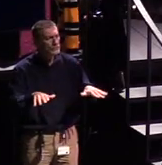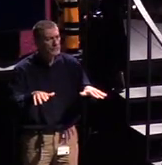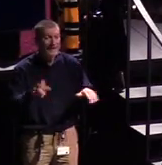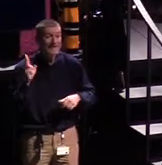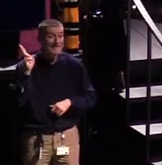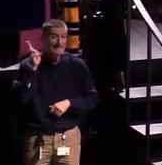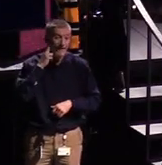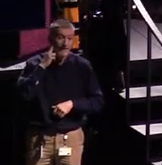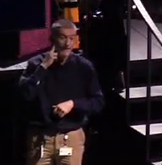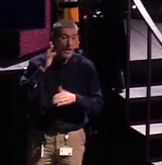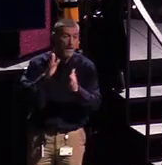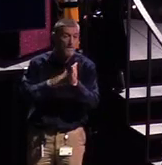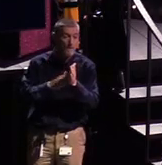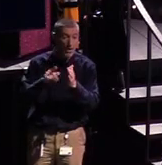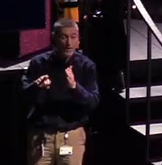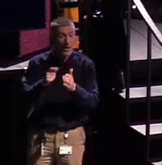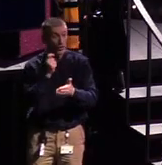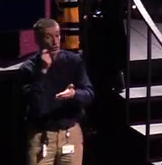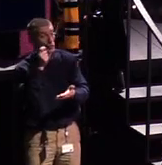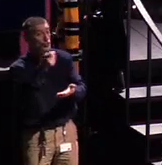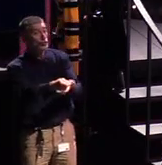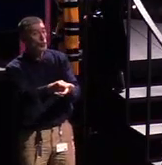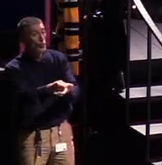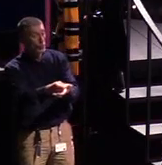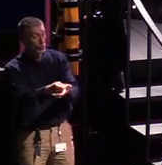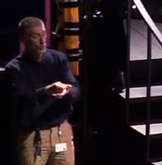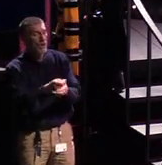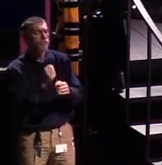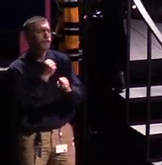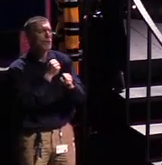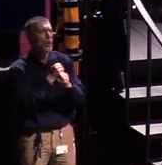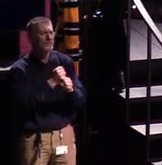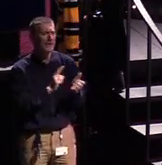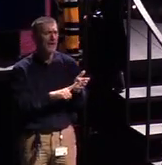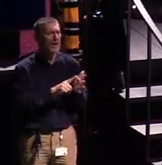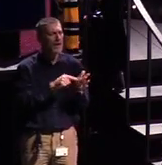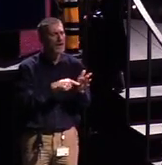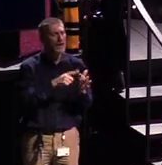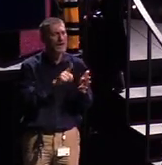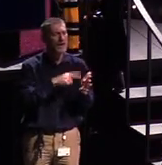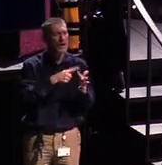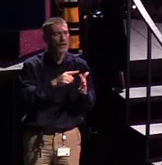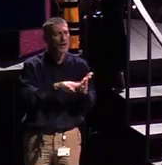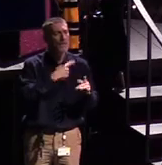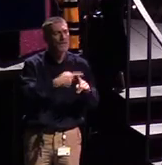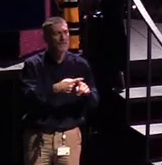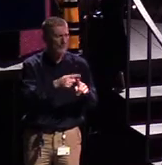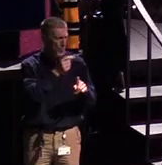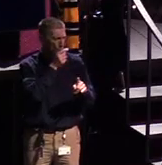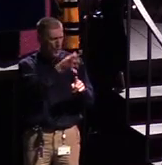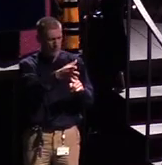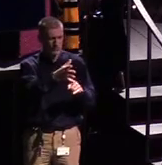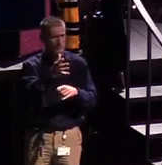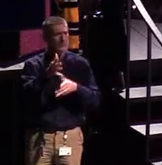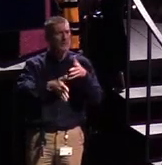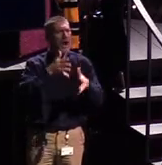mother was suing the promoter of the band at Little Mix for not providing sign language interpretation for the